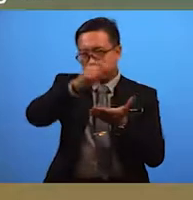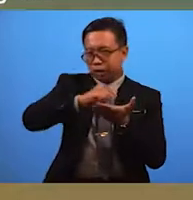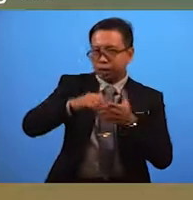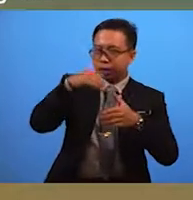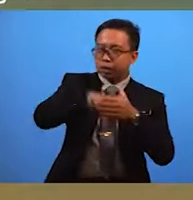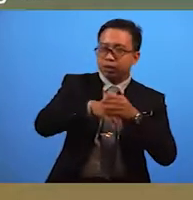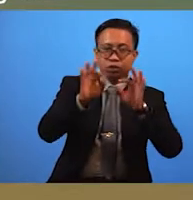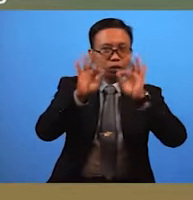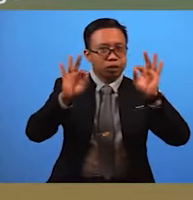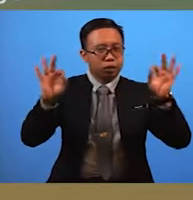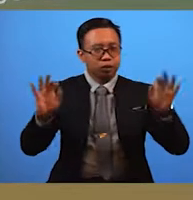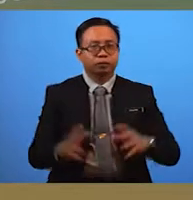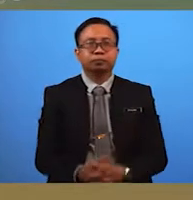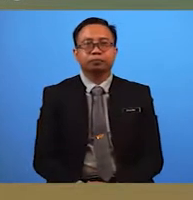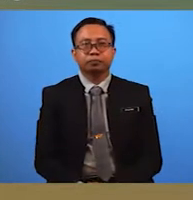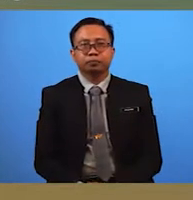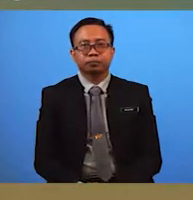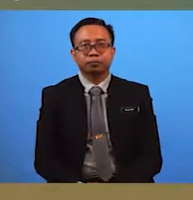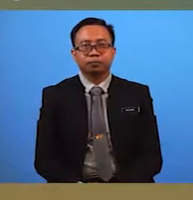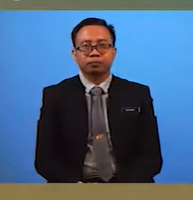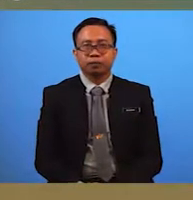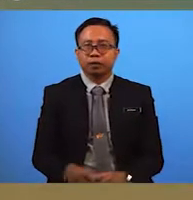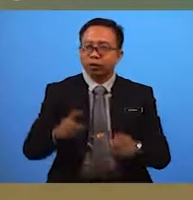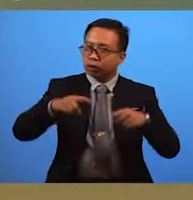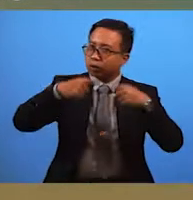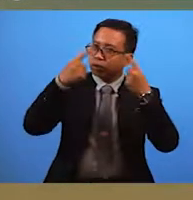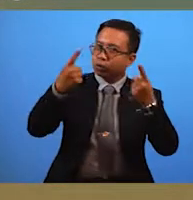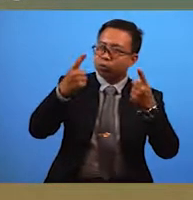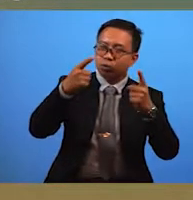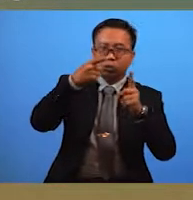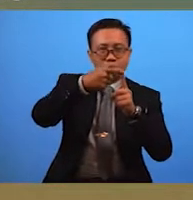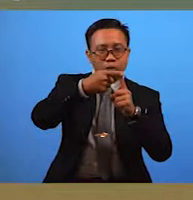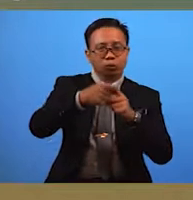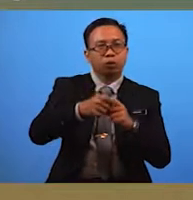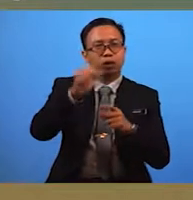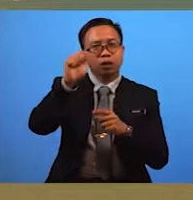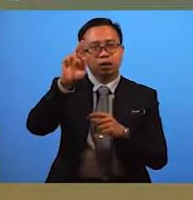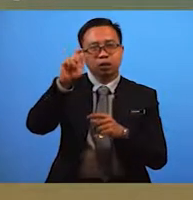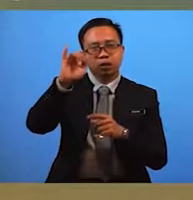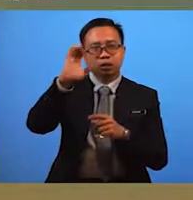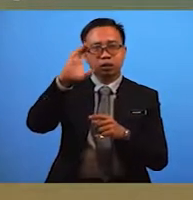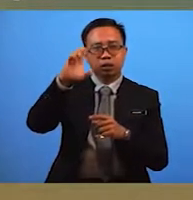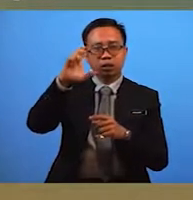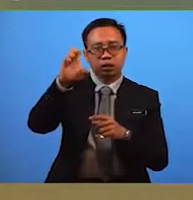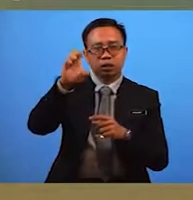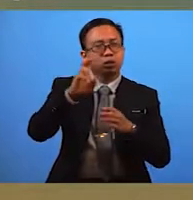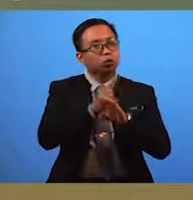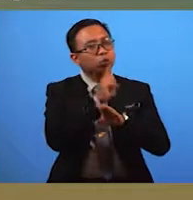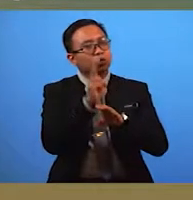sentences. To go to the point in your article, you may use words